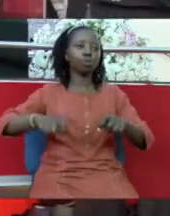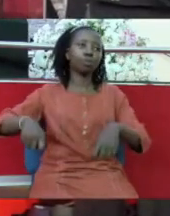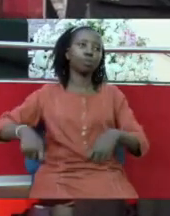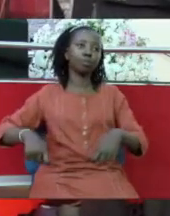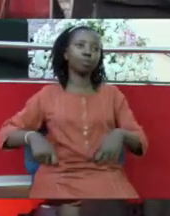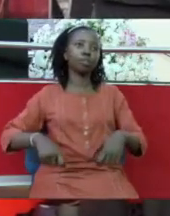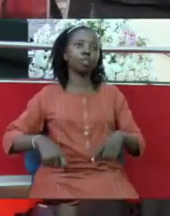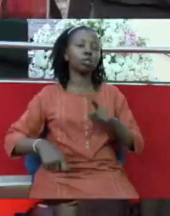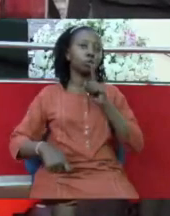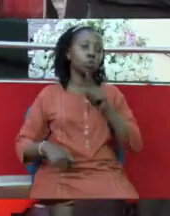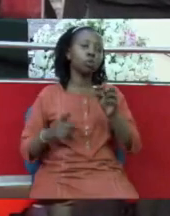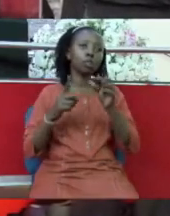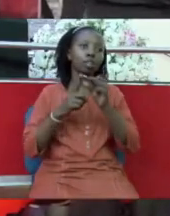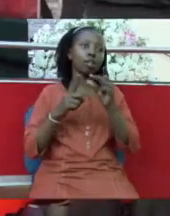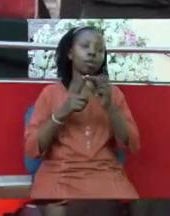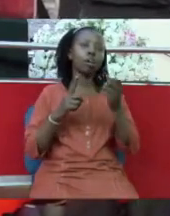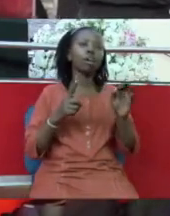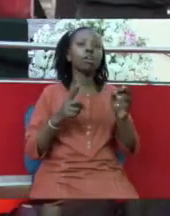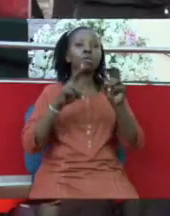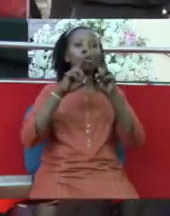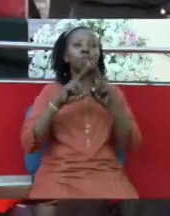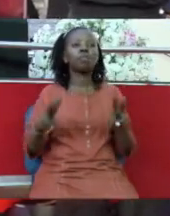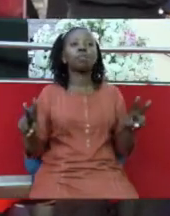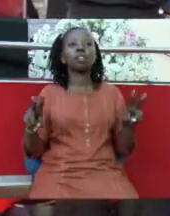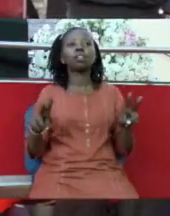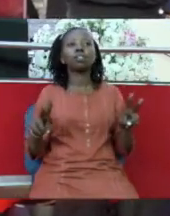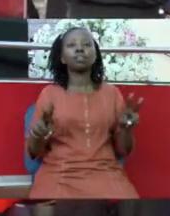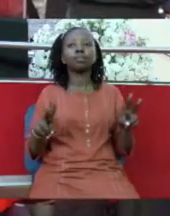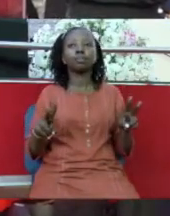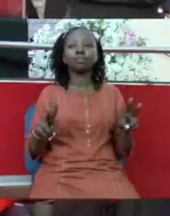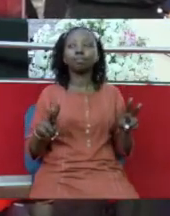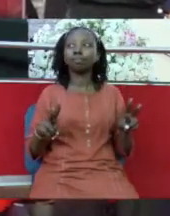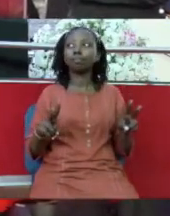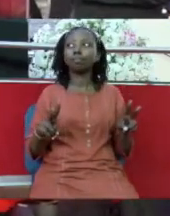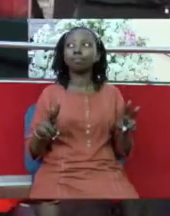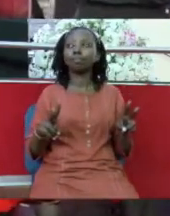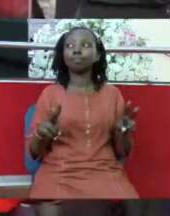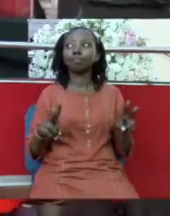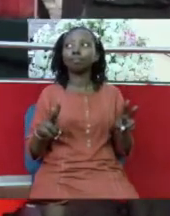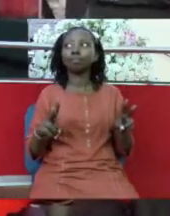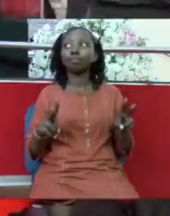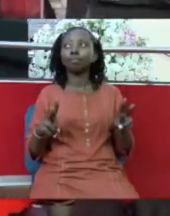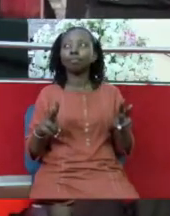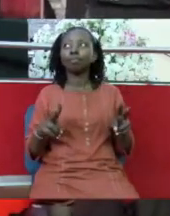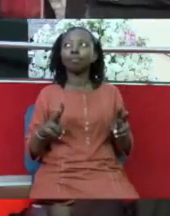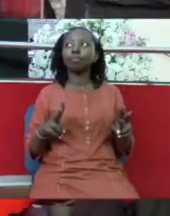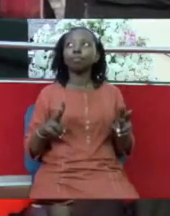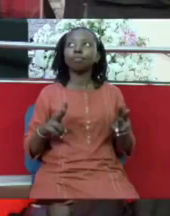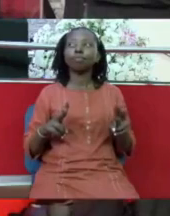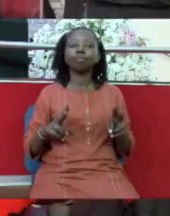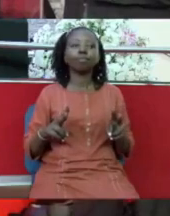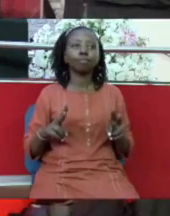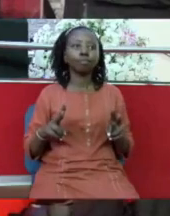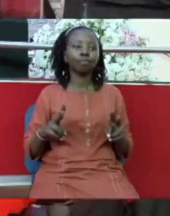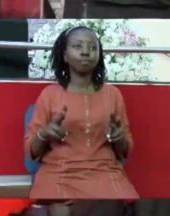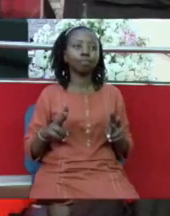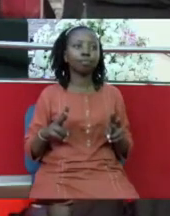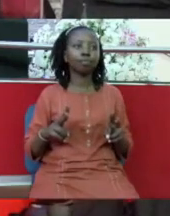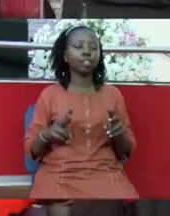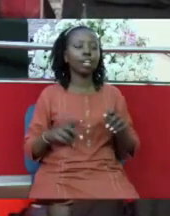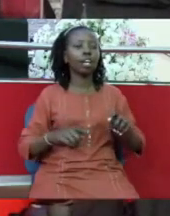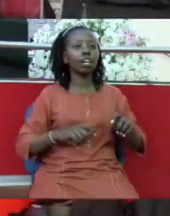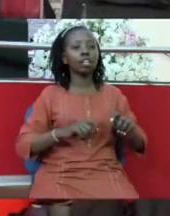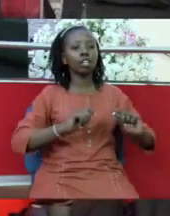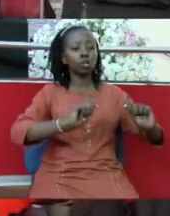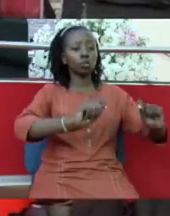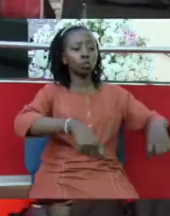peace. Injili ya amani. As a weapon. Kama silaha. The feet are for protection. The